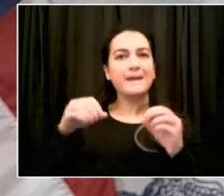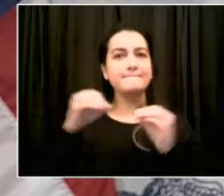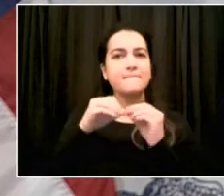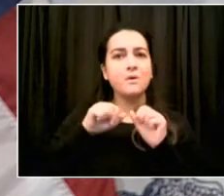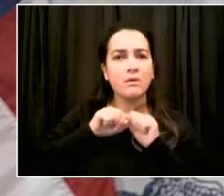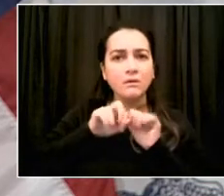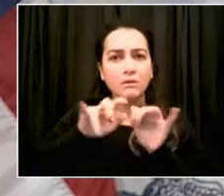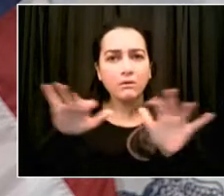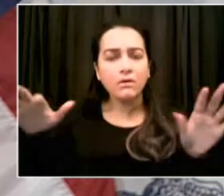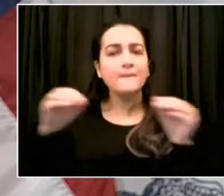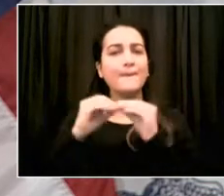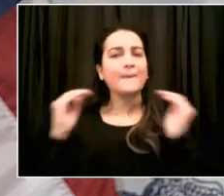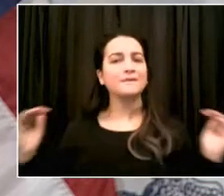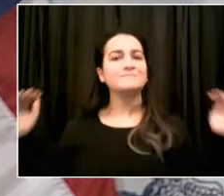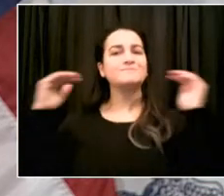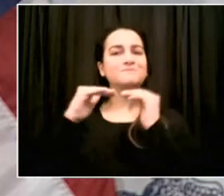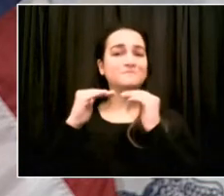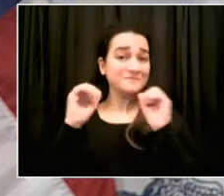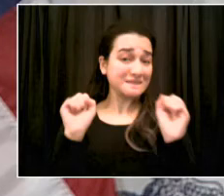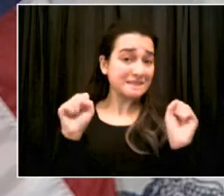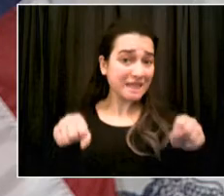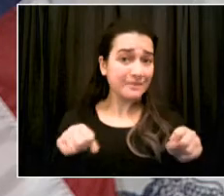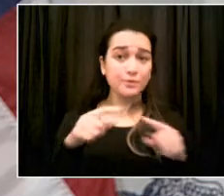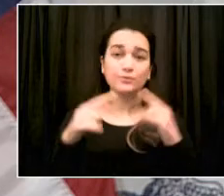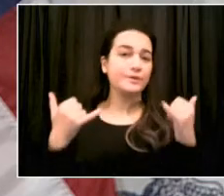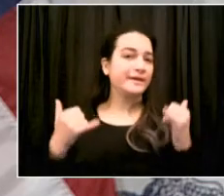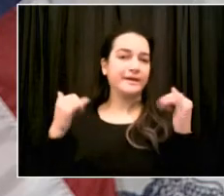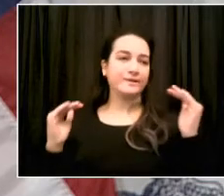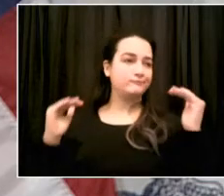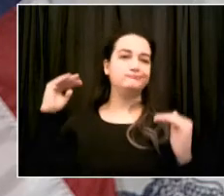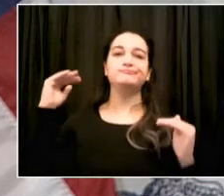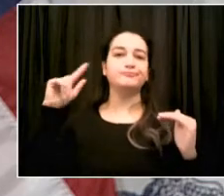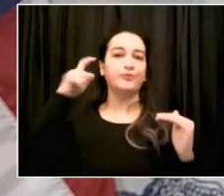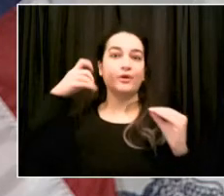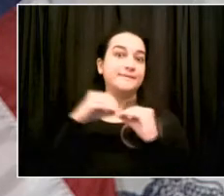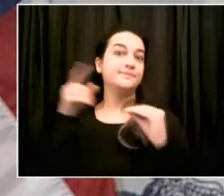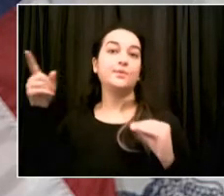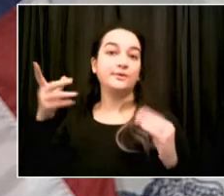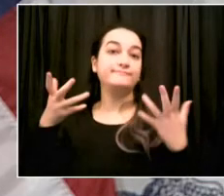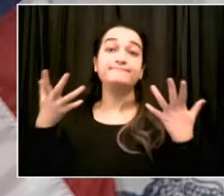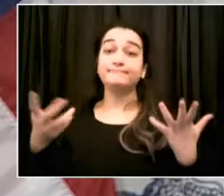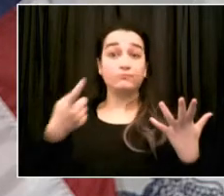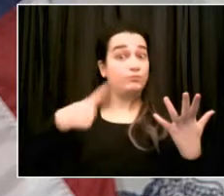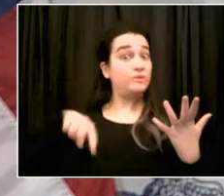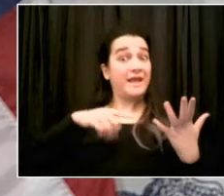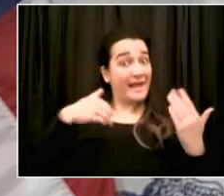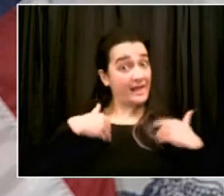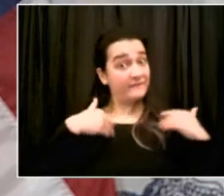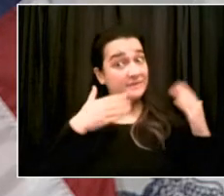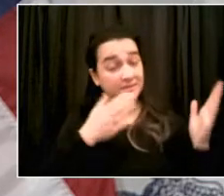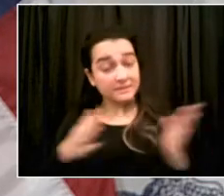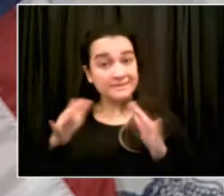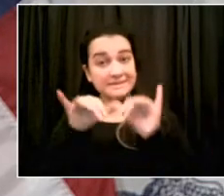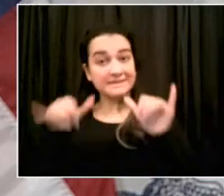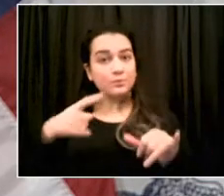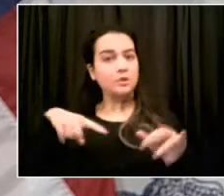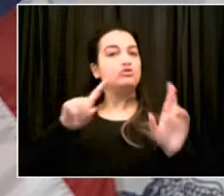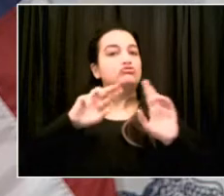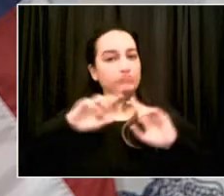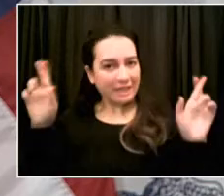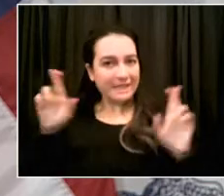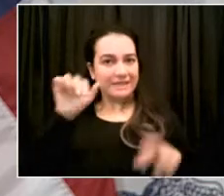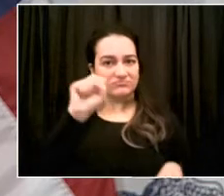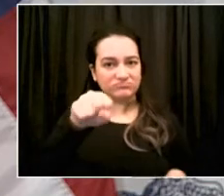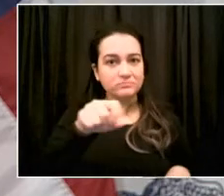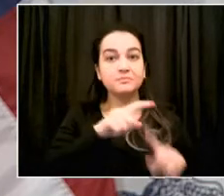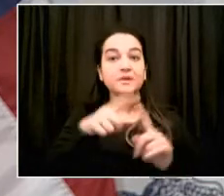and the state government. If right this minute the federal government and the state government would say you have the freedom to use second doses as you see fit, I could be